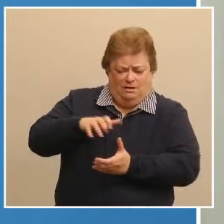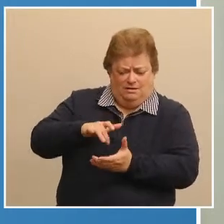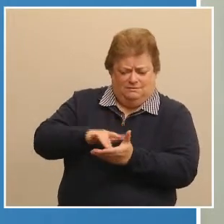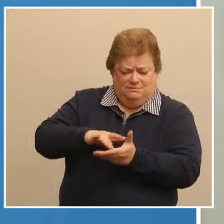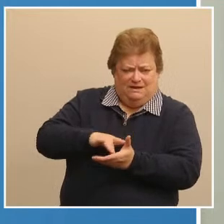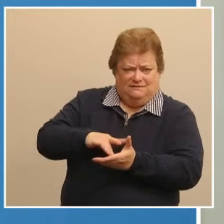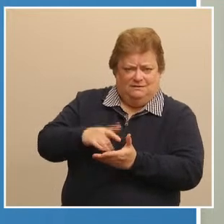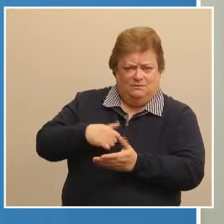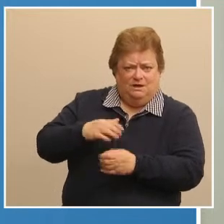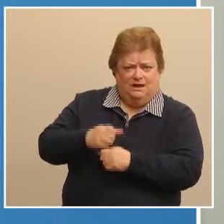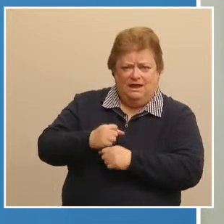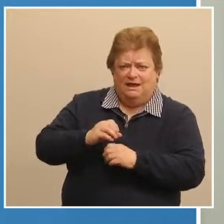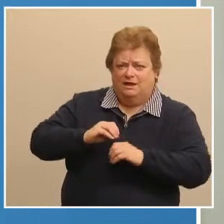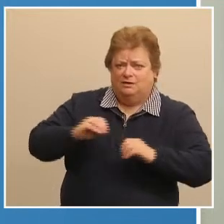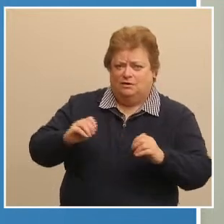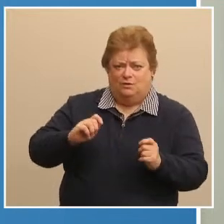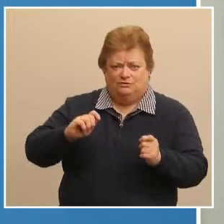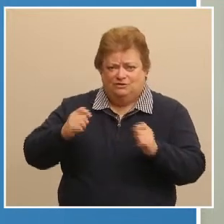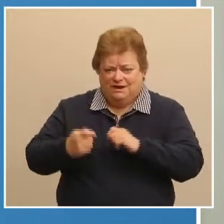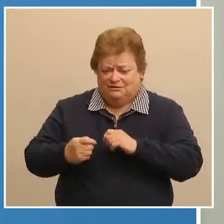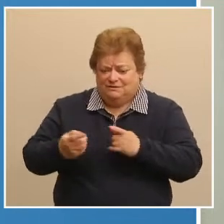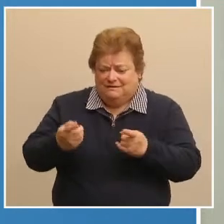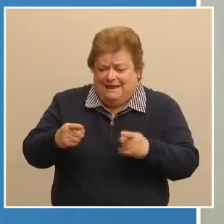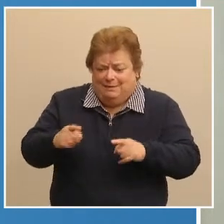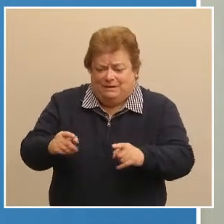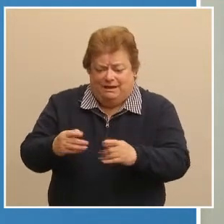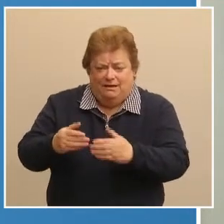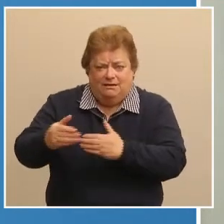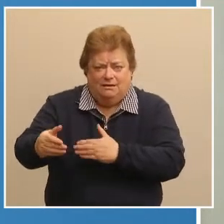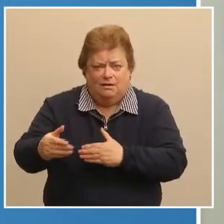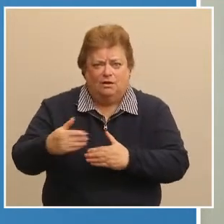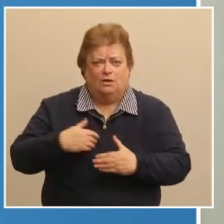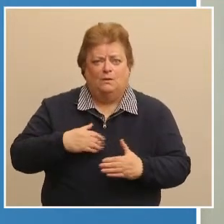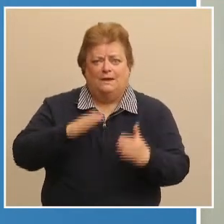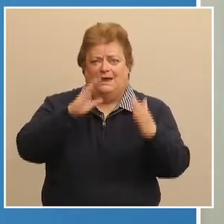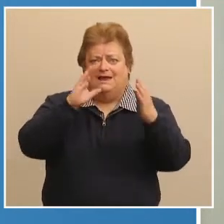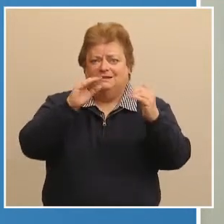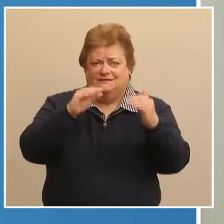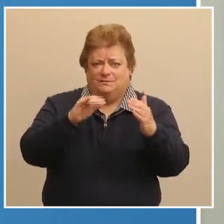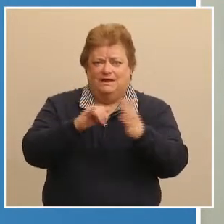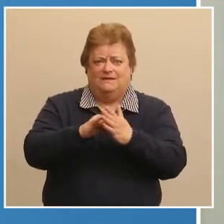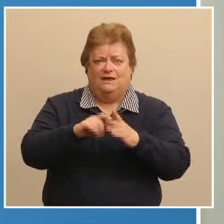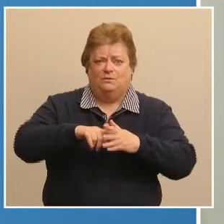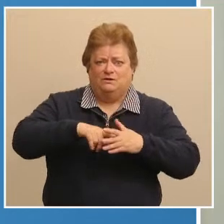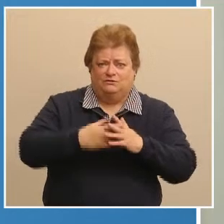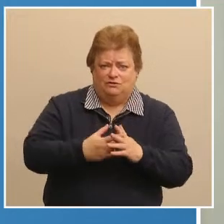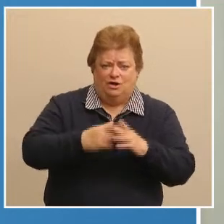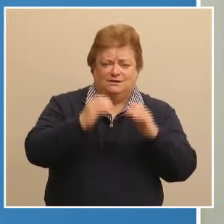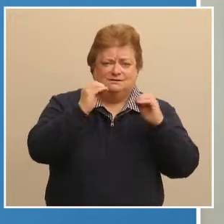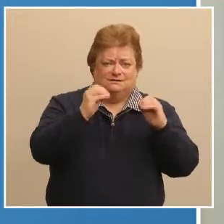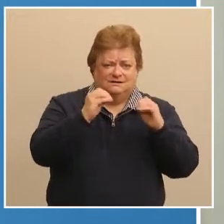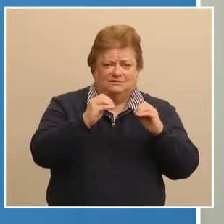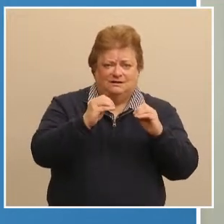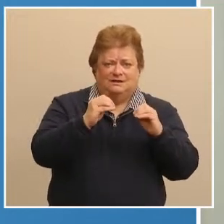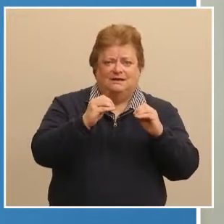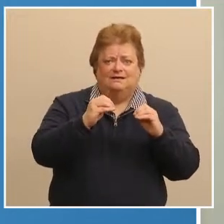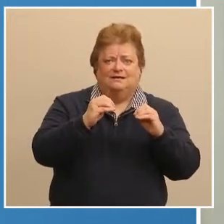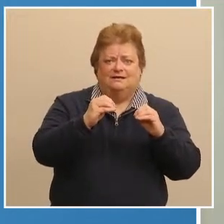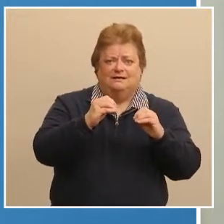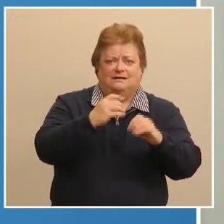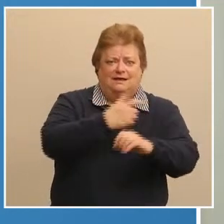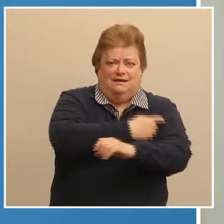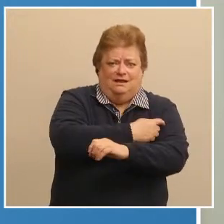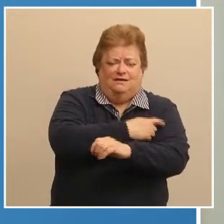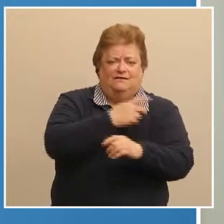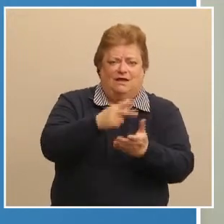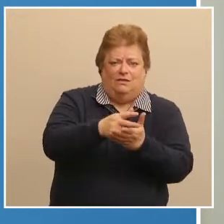unforeseen barriers or changes in circumstance arise, we anticipate beginning vaccination for educators 3 weeks from